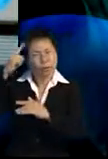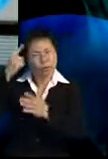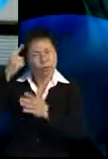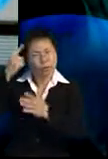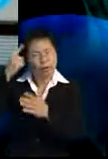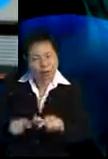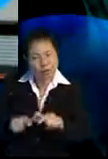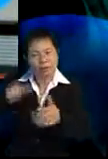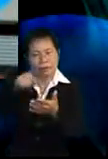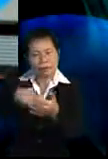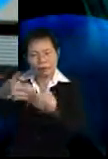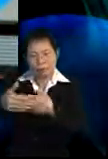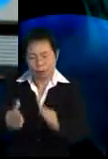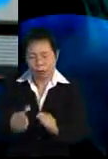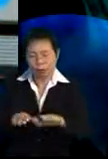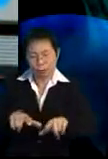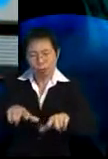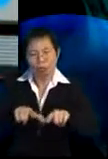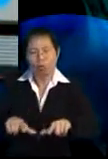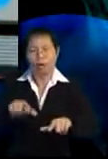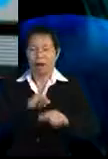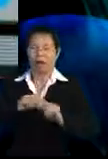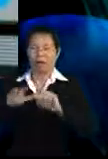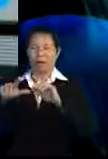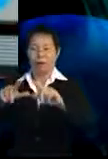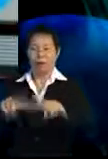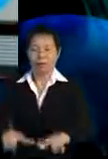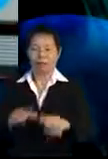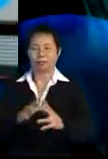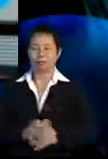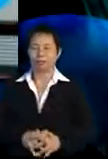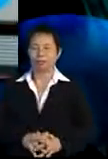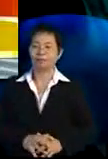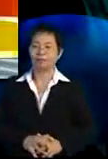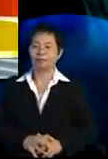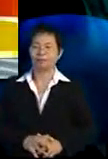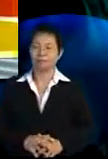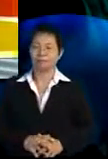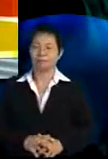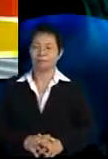happen to this block of wood when I lift the plank like this?